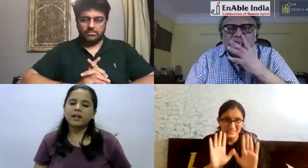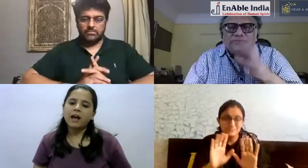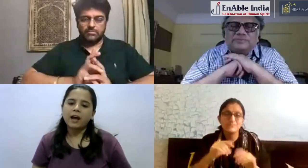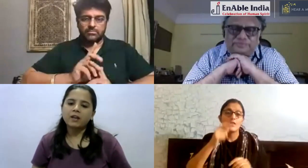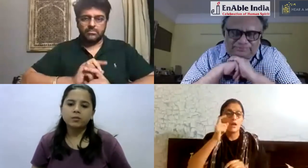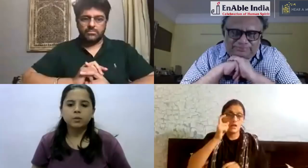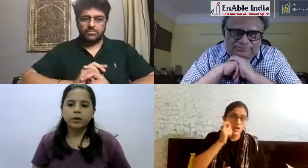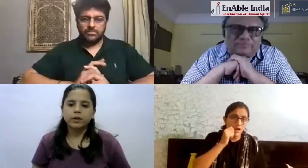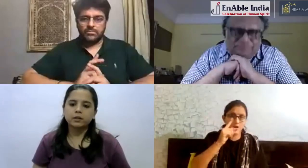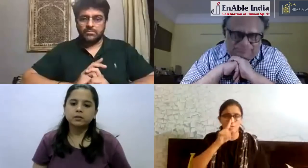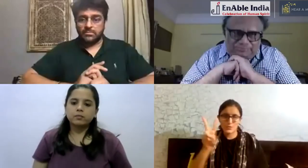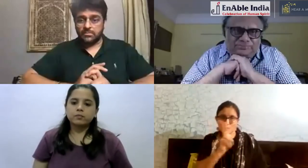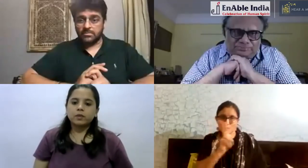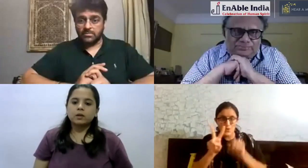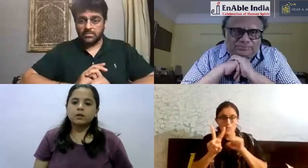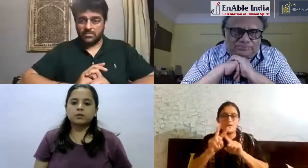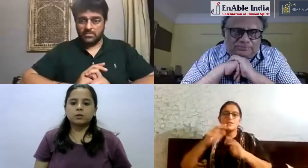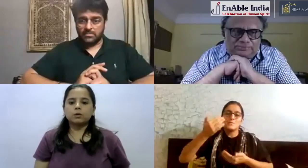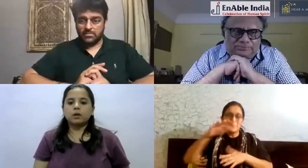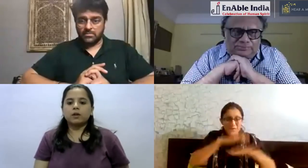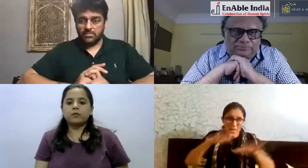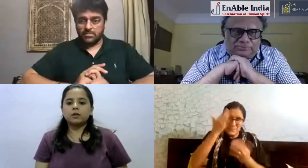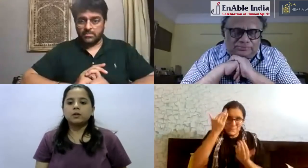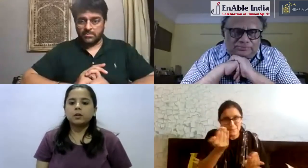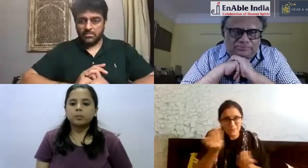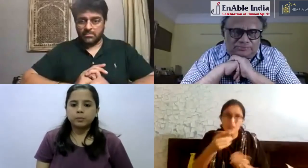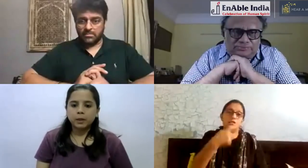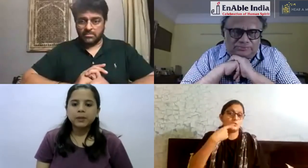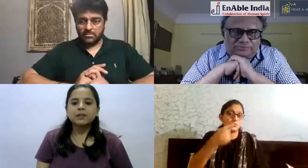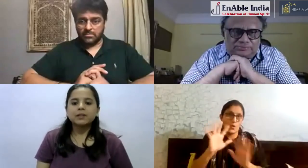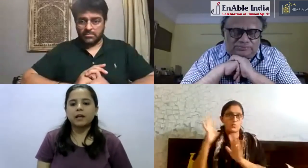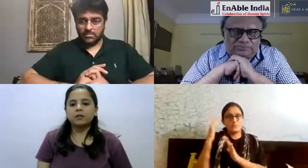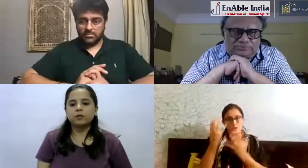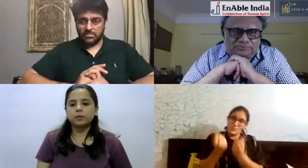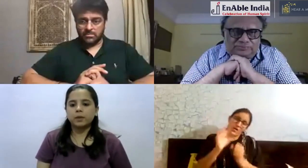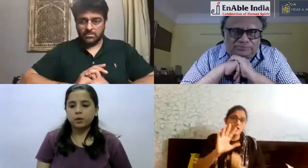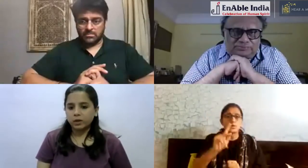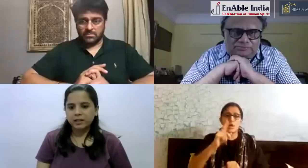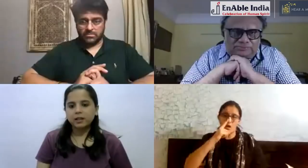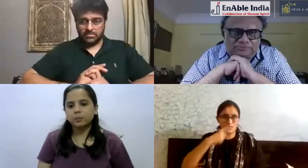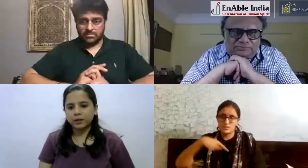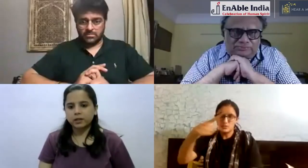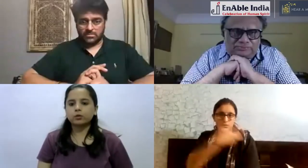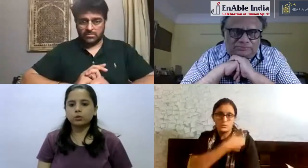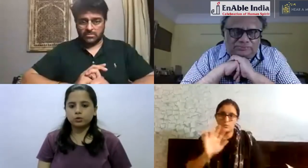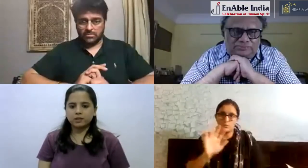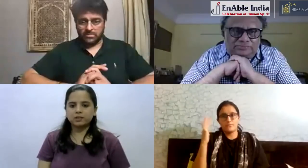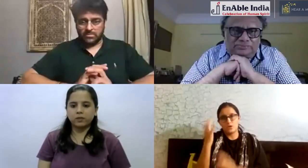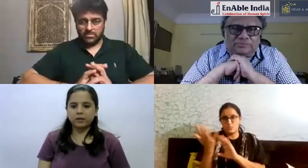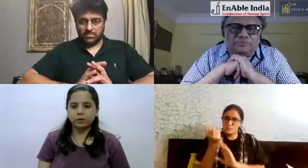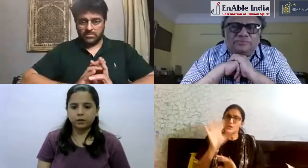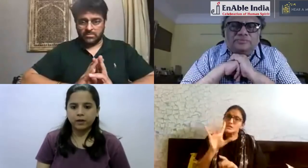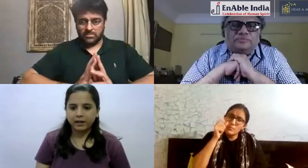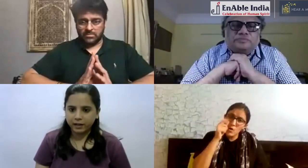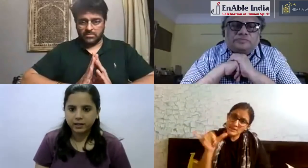Okay, can I add one more point here? So if a couple is planning for a baby, you are saying it's better to just